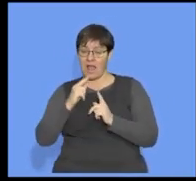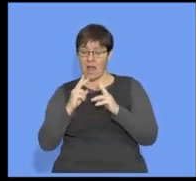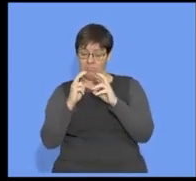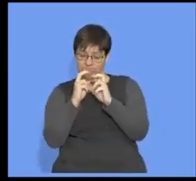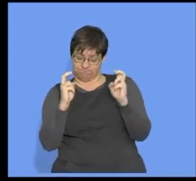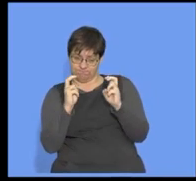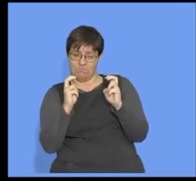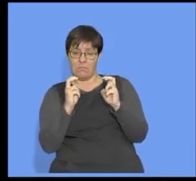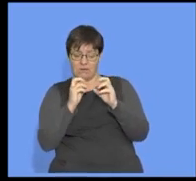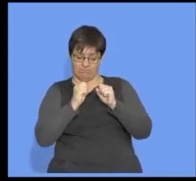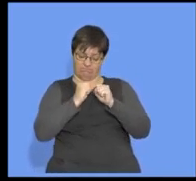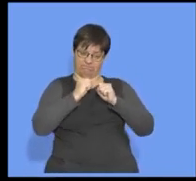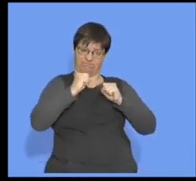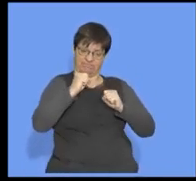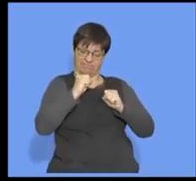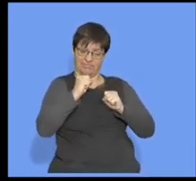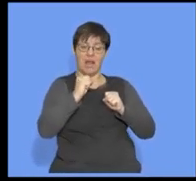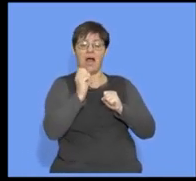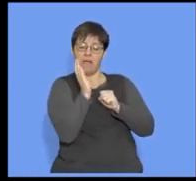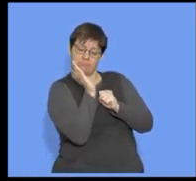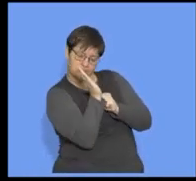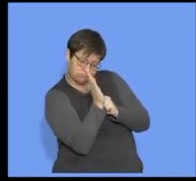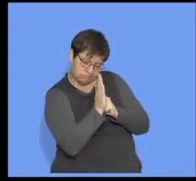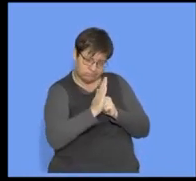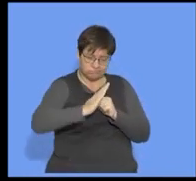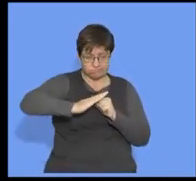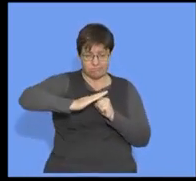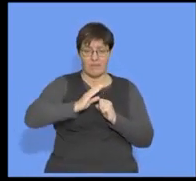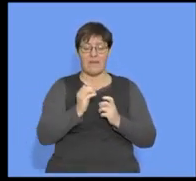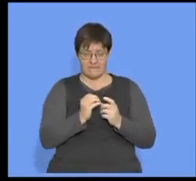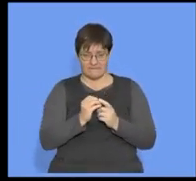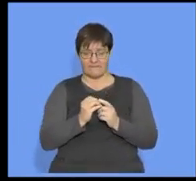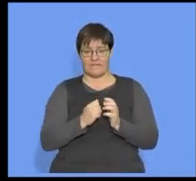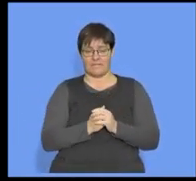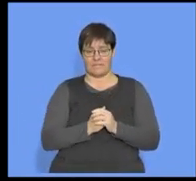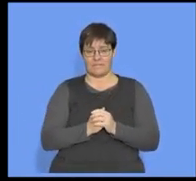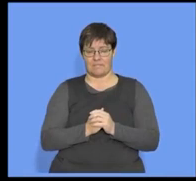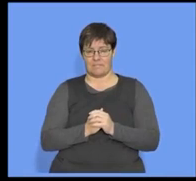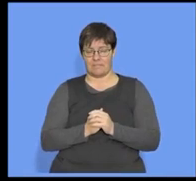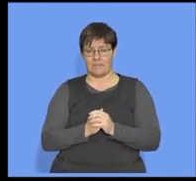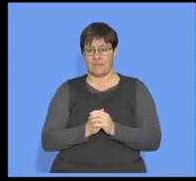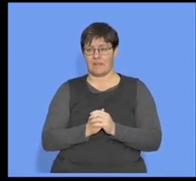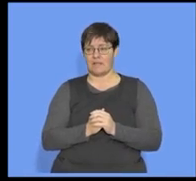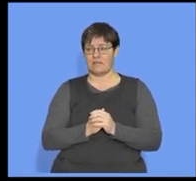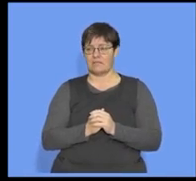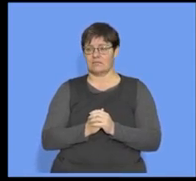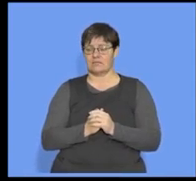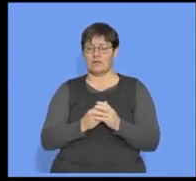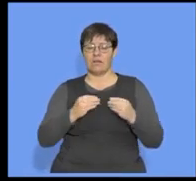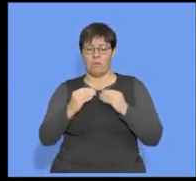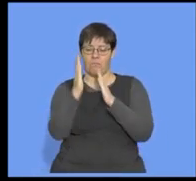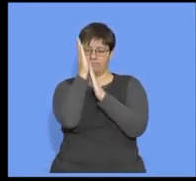the tension of the lens increases, what happens? The lens becomes less convex